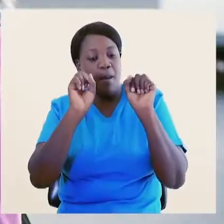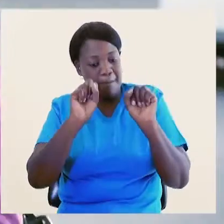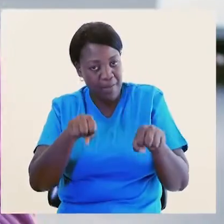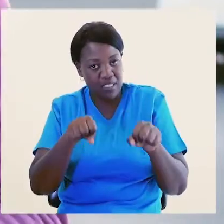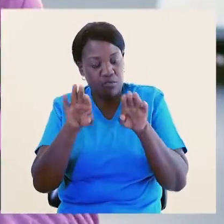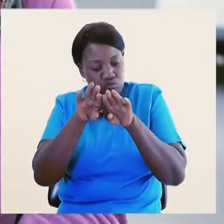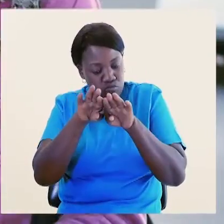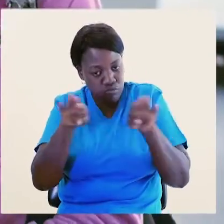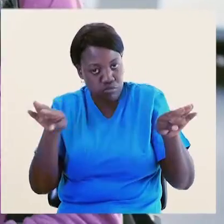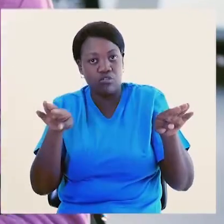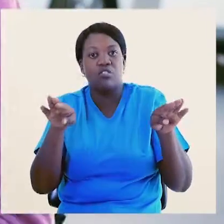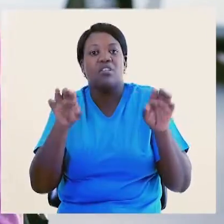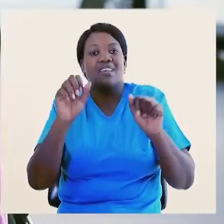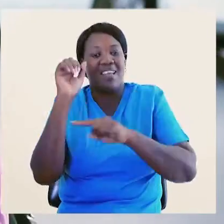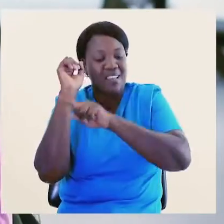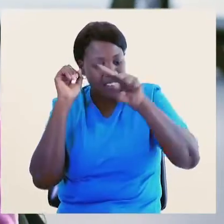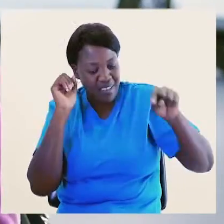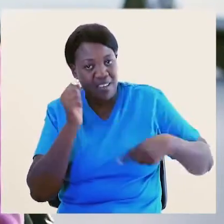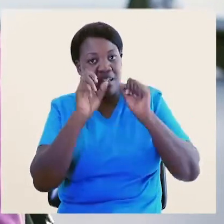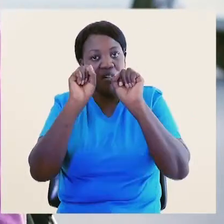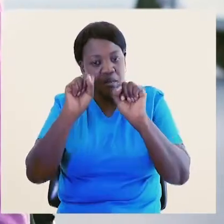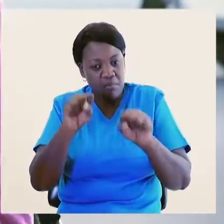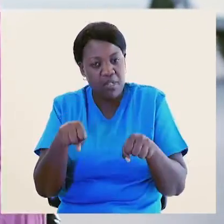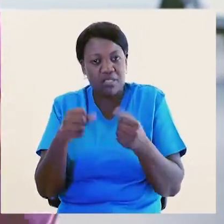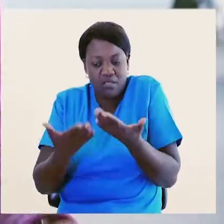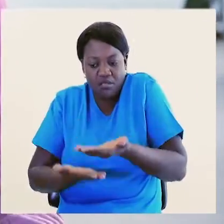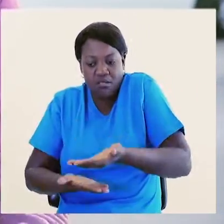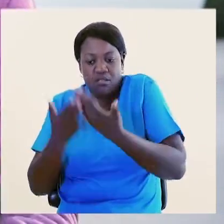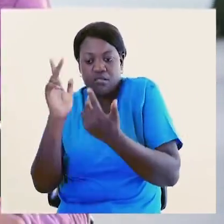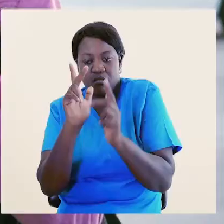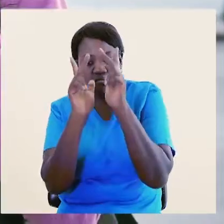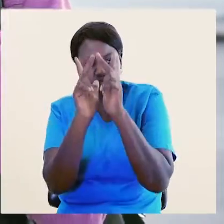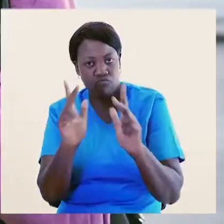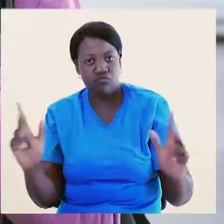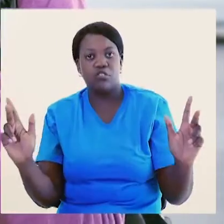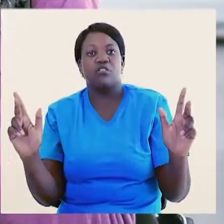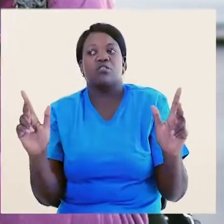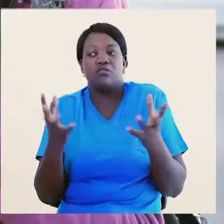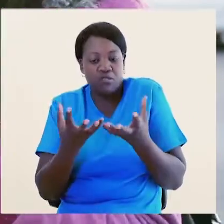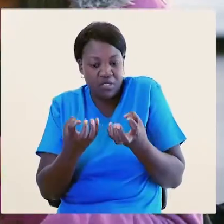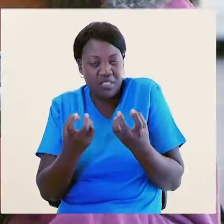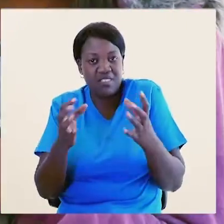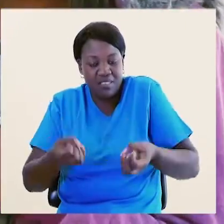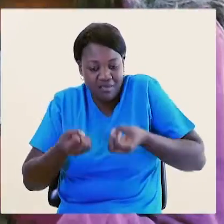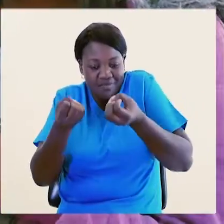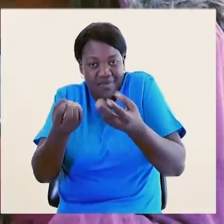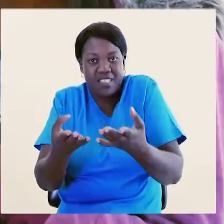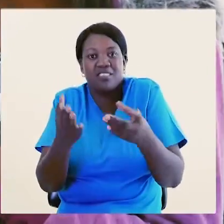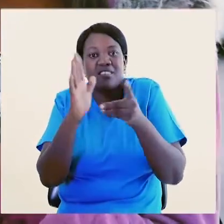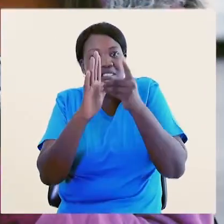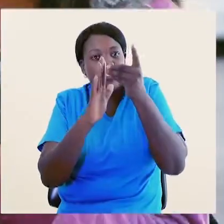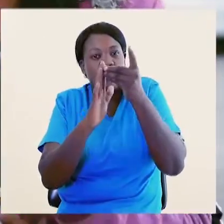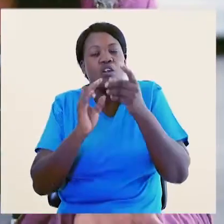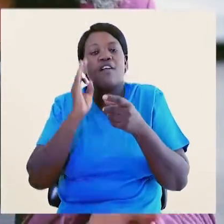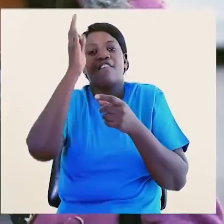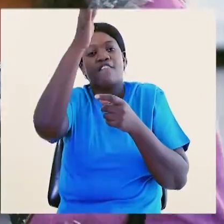sustainable. In other words, a country must be able to meet the needs of the population now as well as plan the country's growth and development for